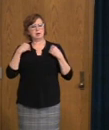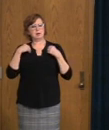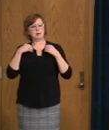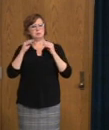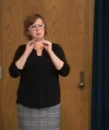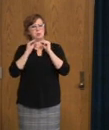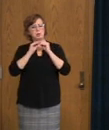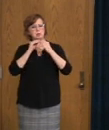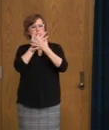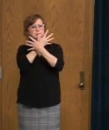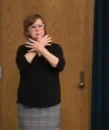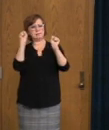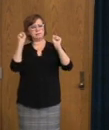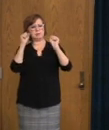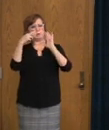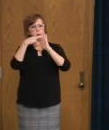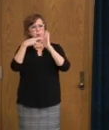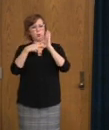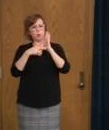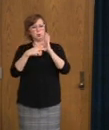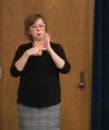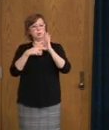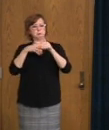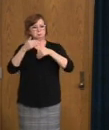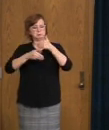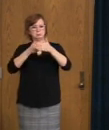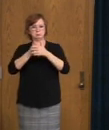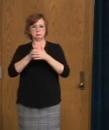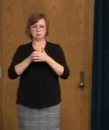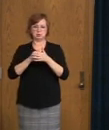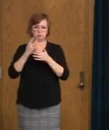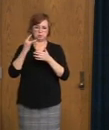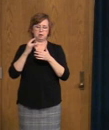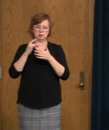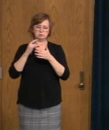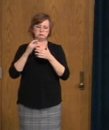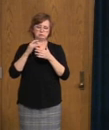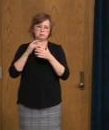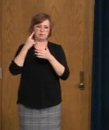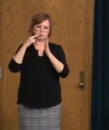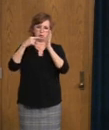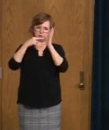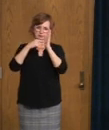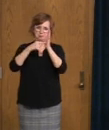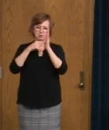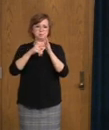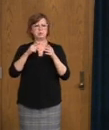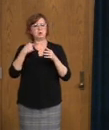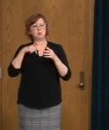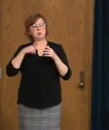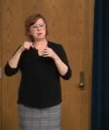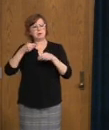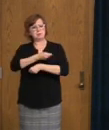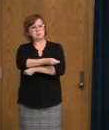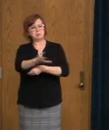can sometimes cause a service slowdown inadvertently. And a prime example of this is we have introduced